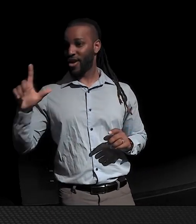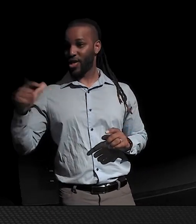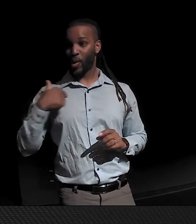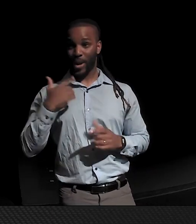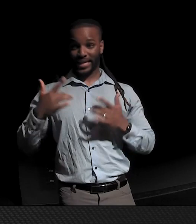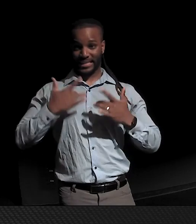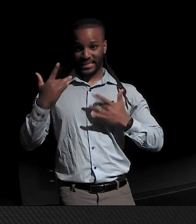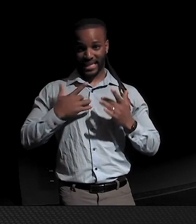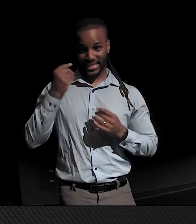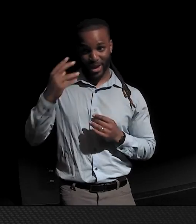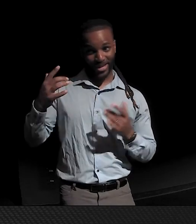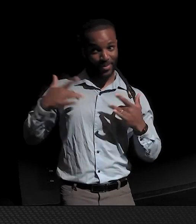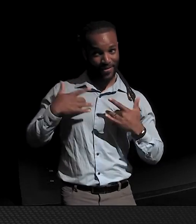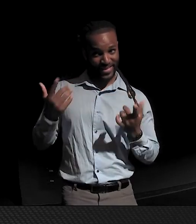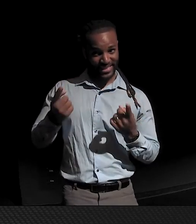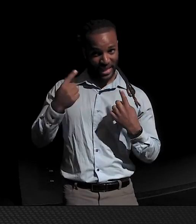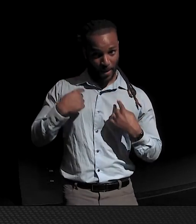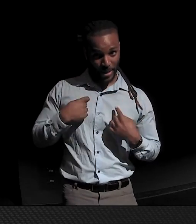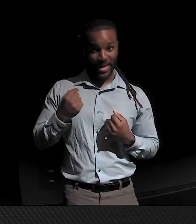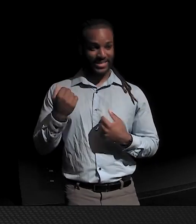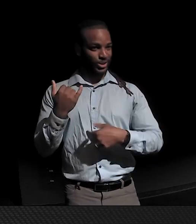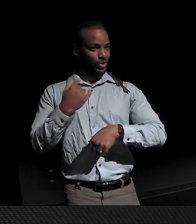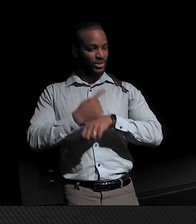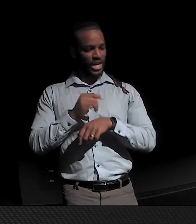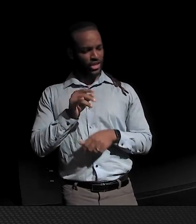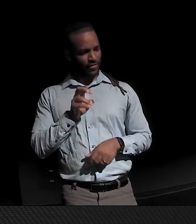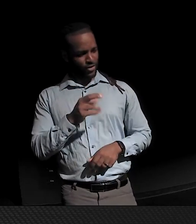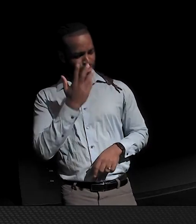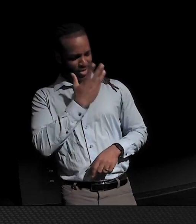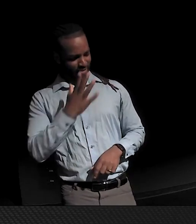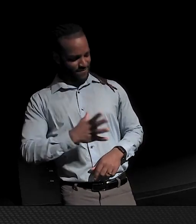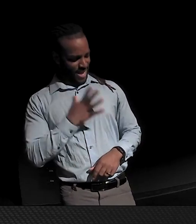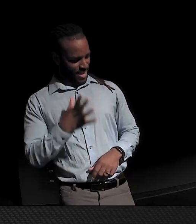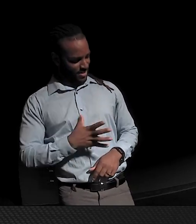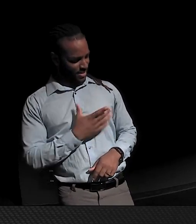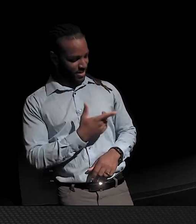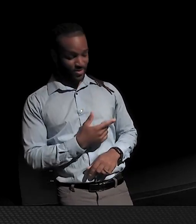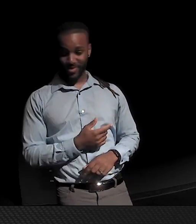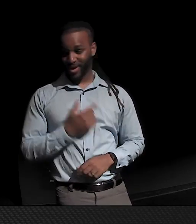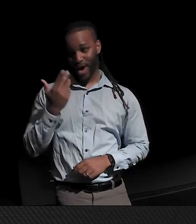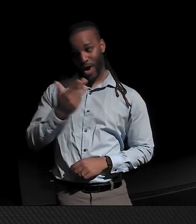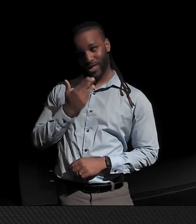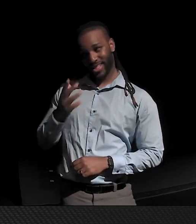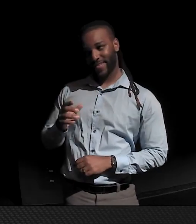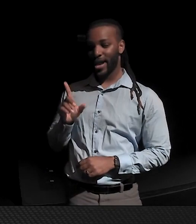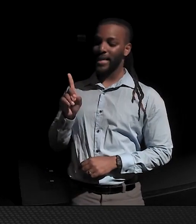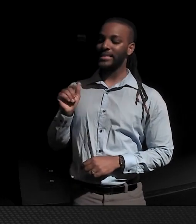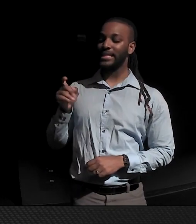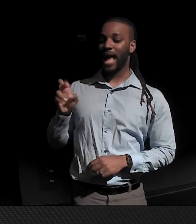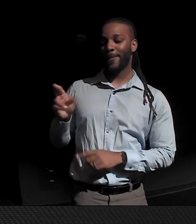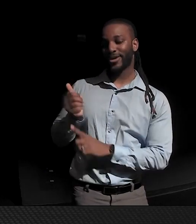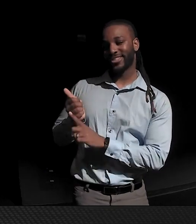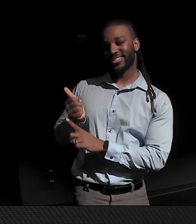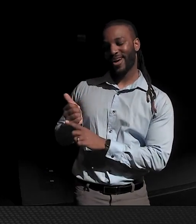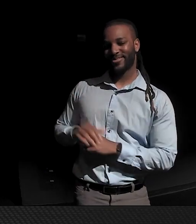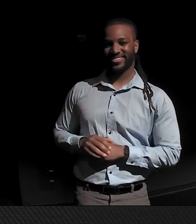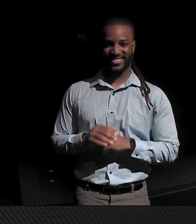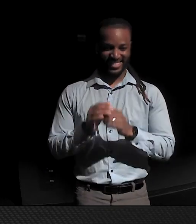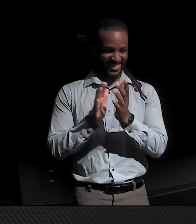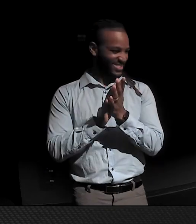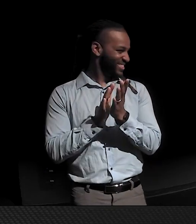we're excited to tell you about some events coming up. And today, Jennifer, you look fancy. Well, you look very dapper yourself. Thank you.